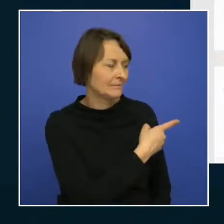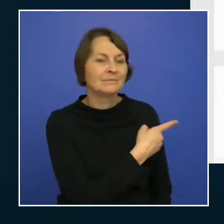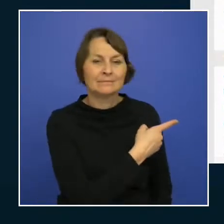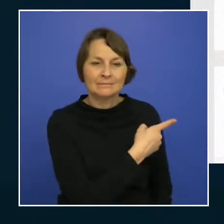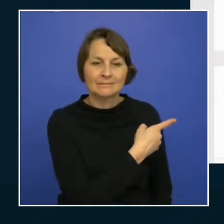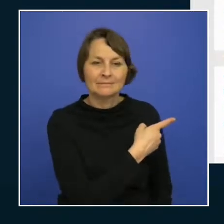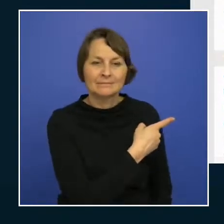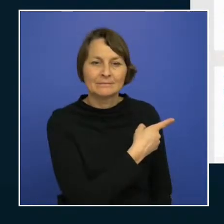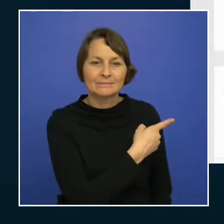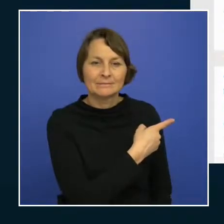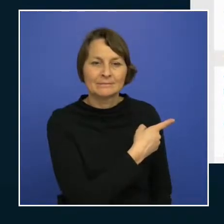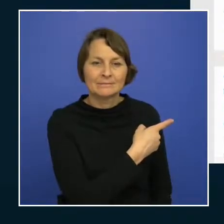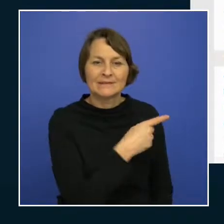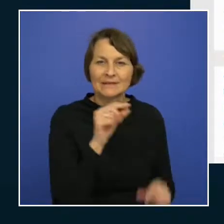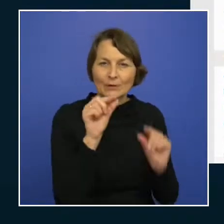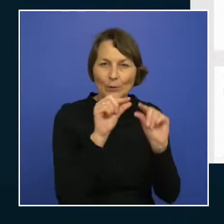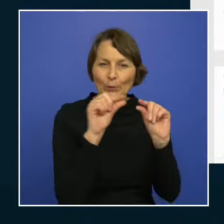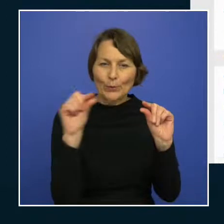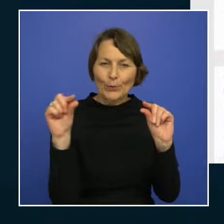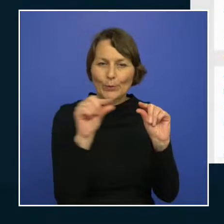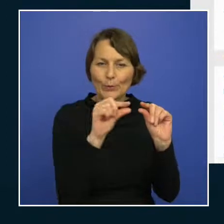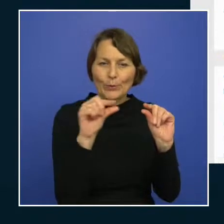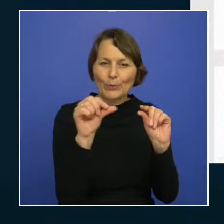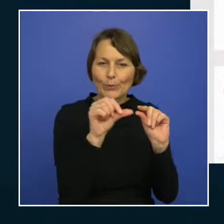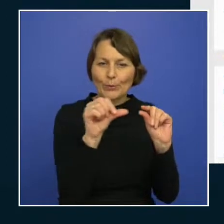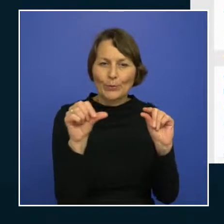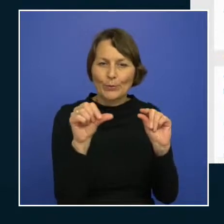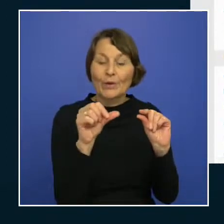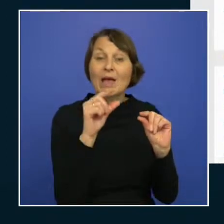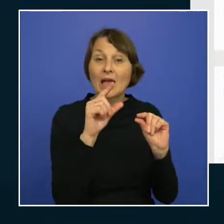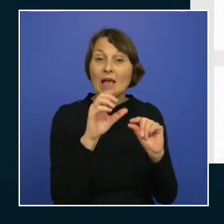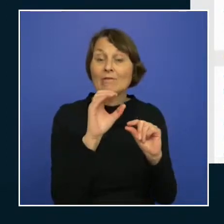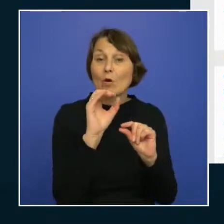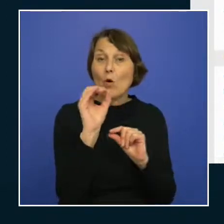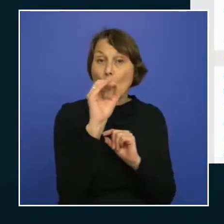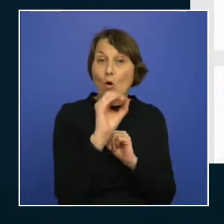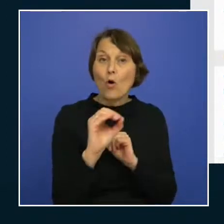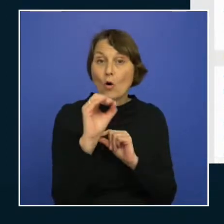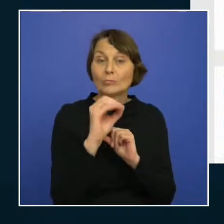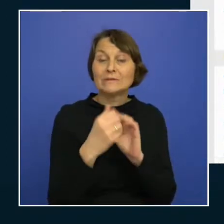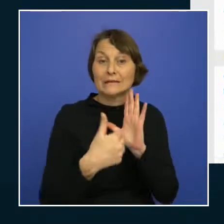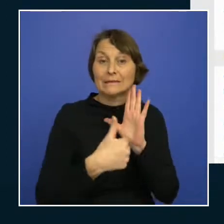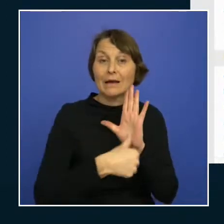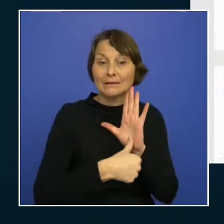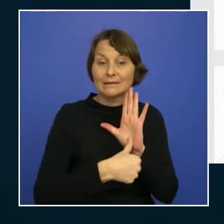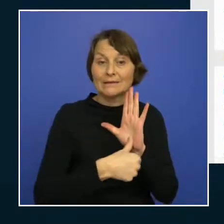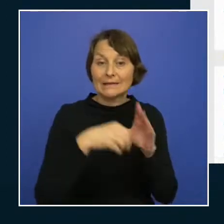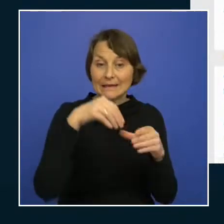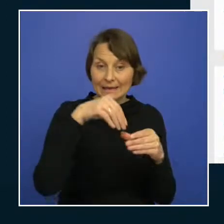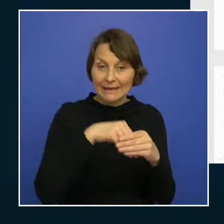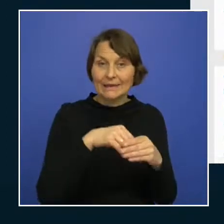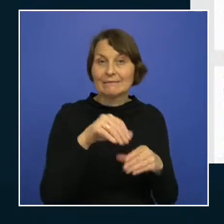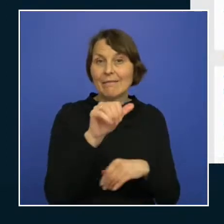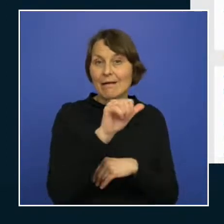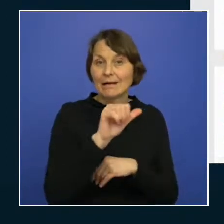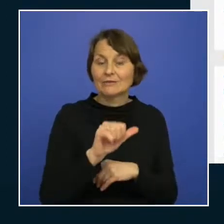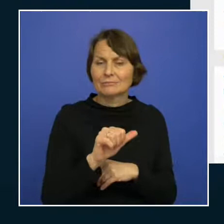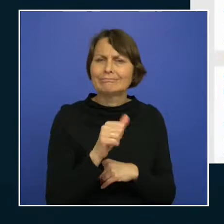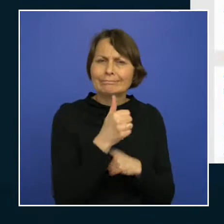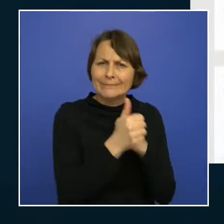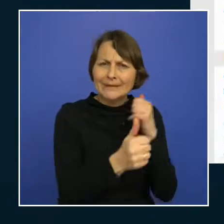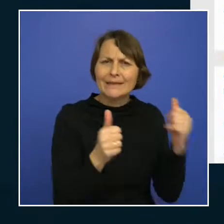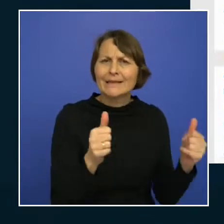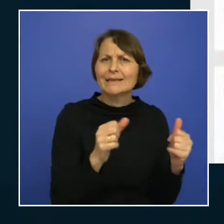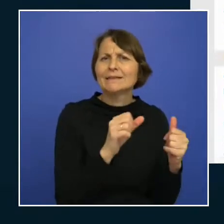identity enabled, has an object ID inside Azure Active Directory. Every object has an identifier, a